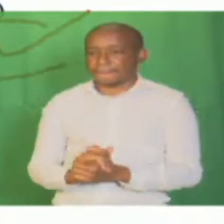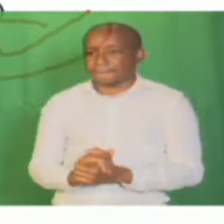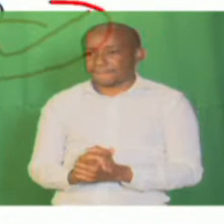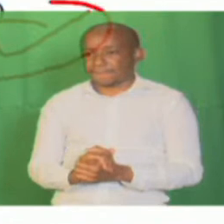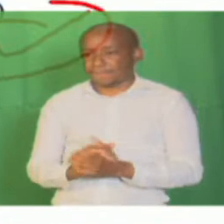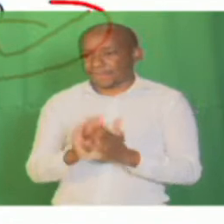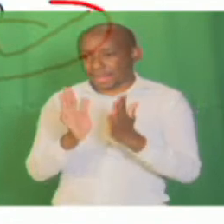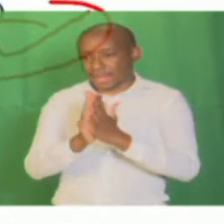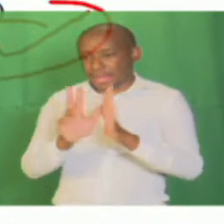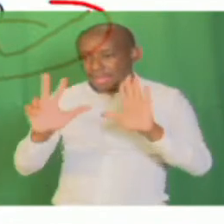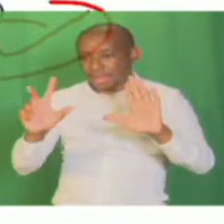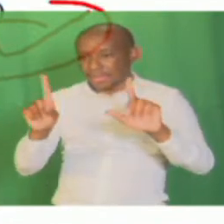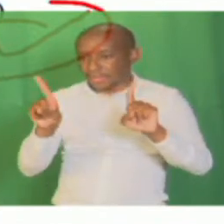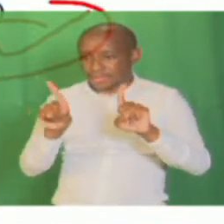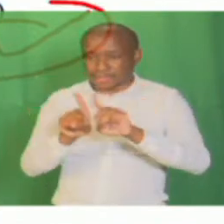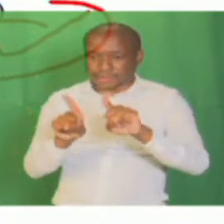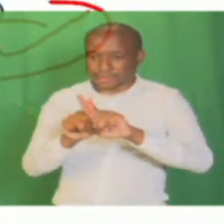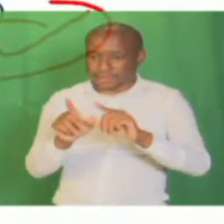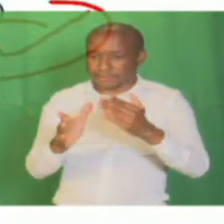18.